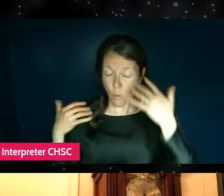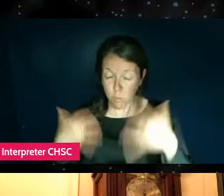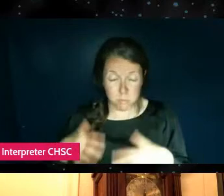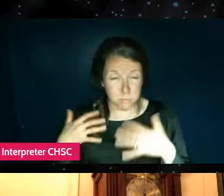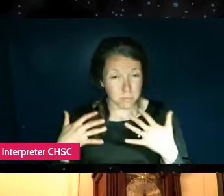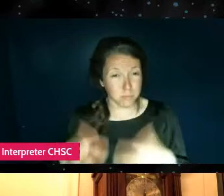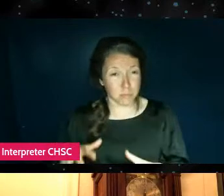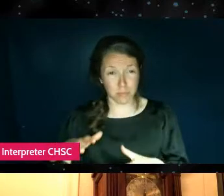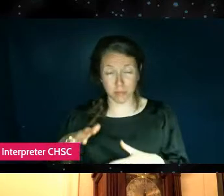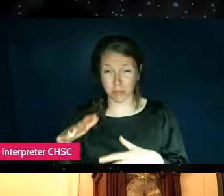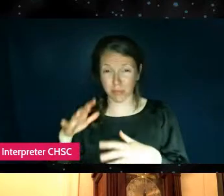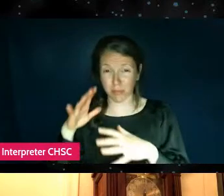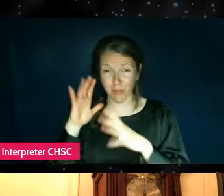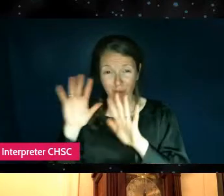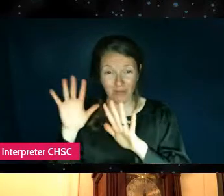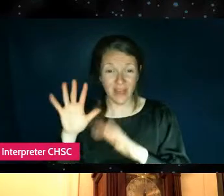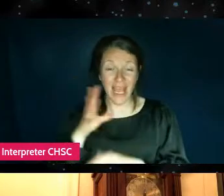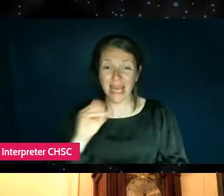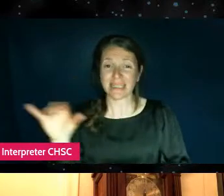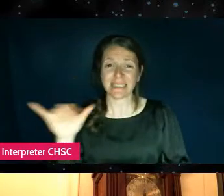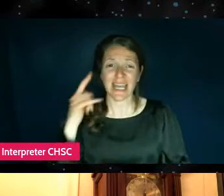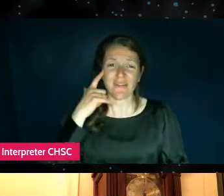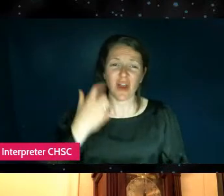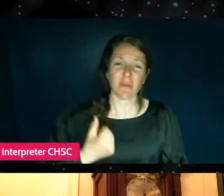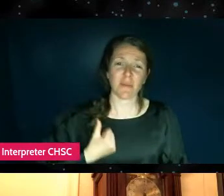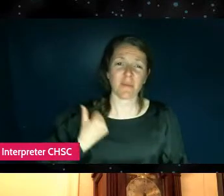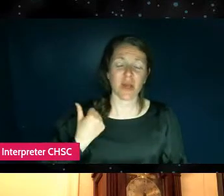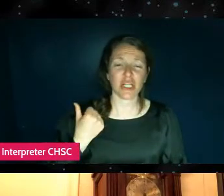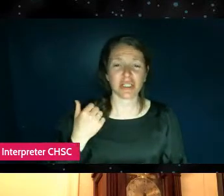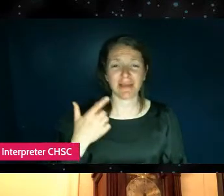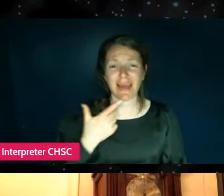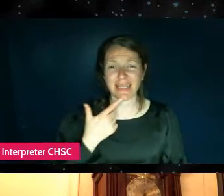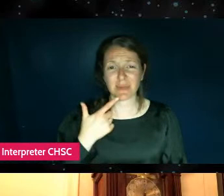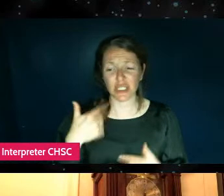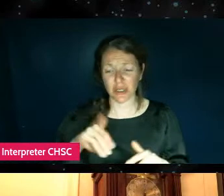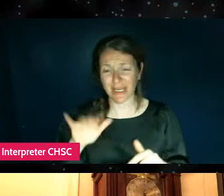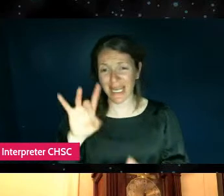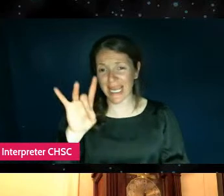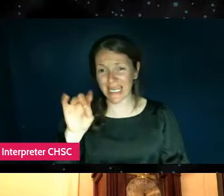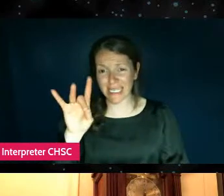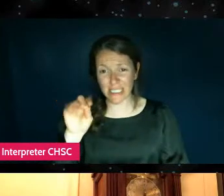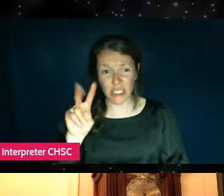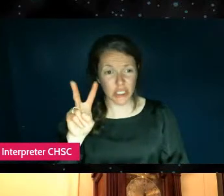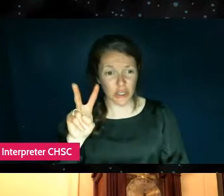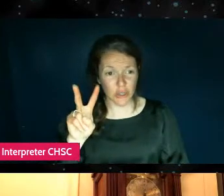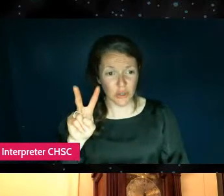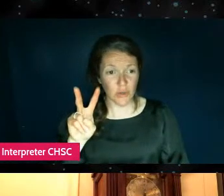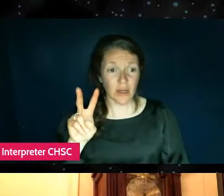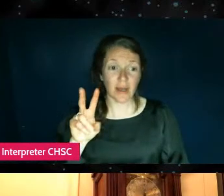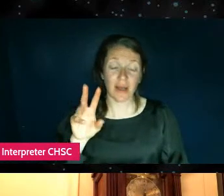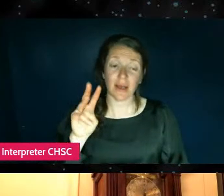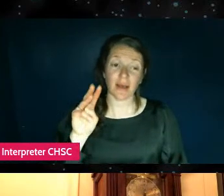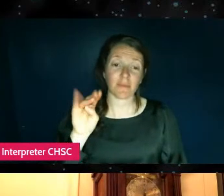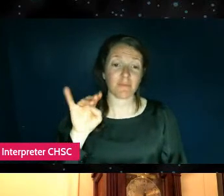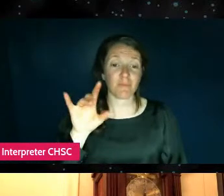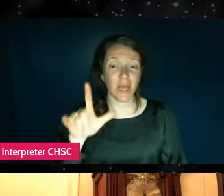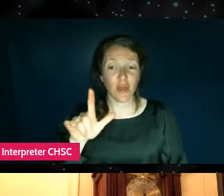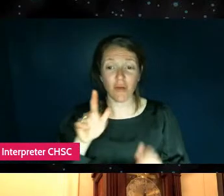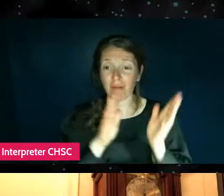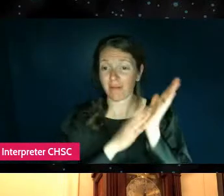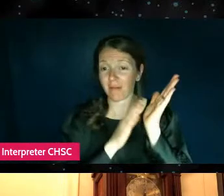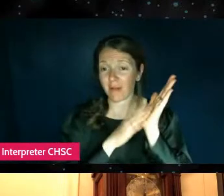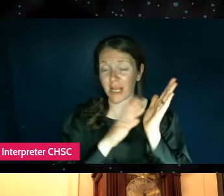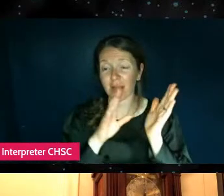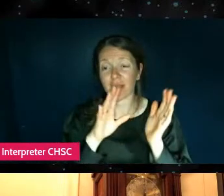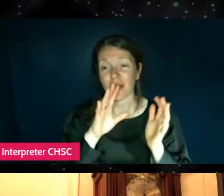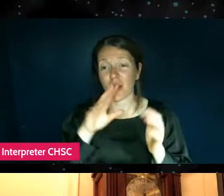And same with the Butch lesbians at the 82. I'm going to sing Michael's praises. He did an incredible podcast called Mob Queens